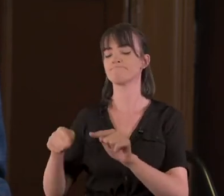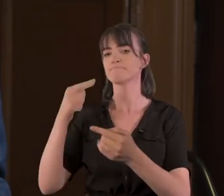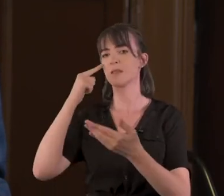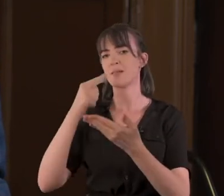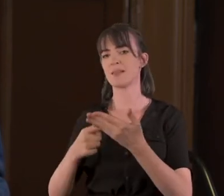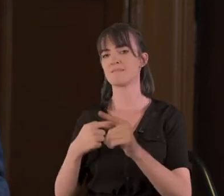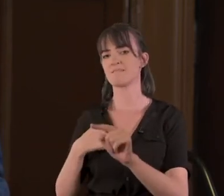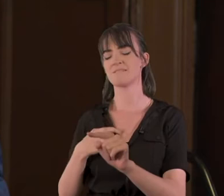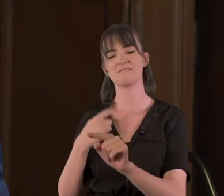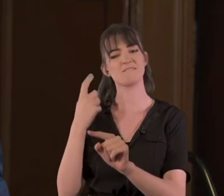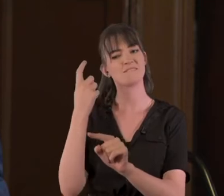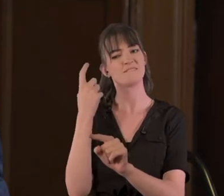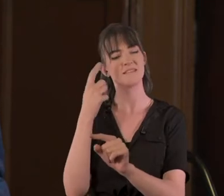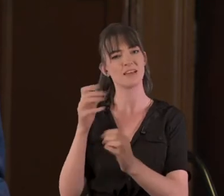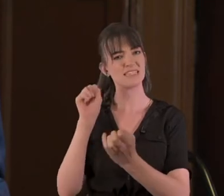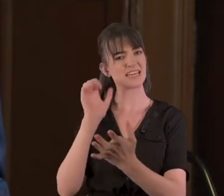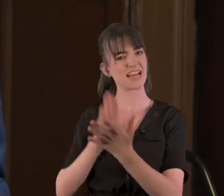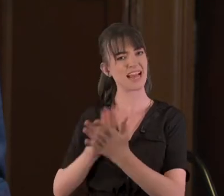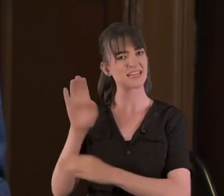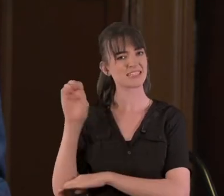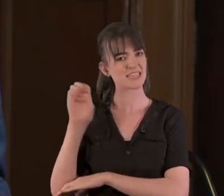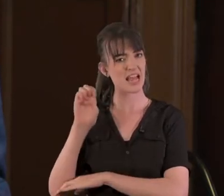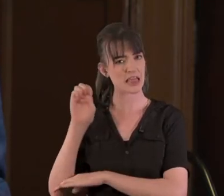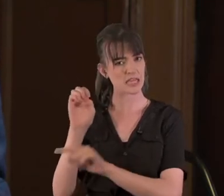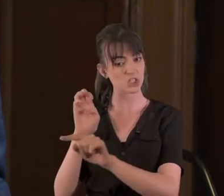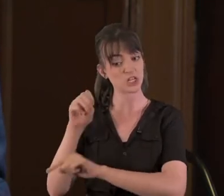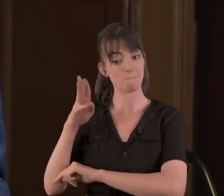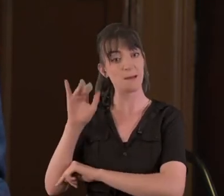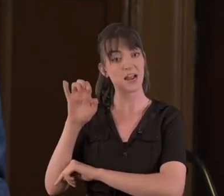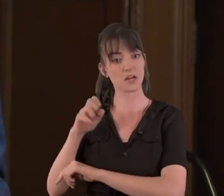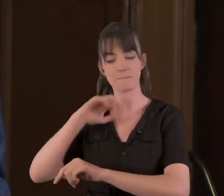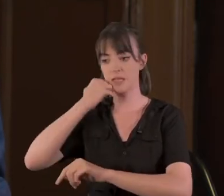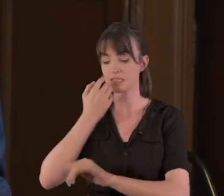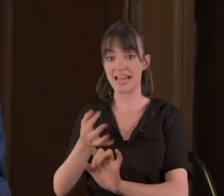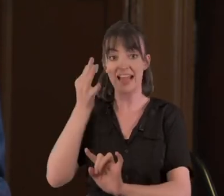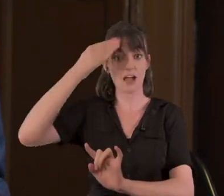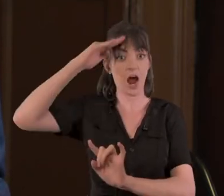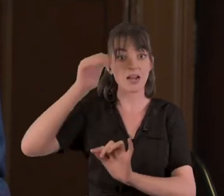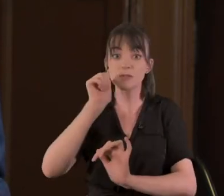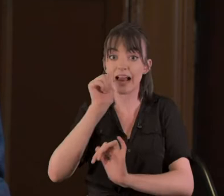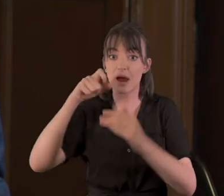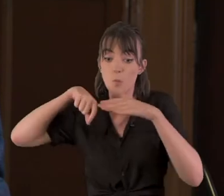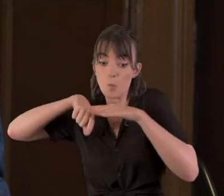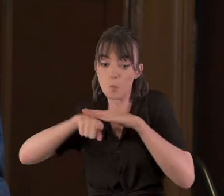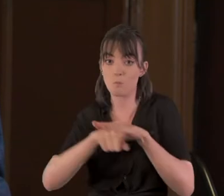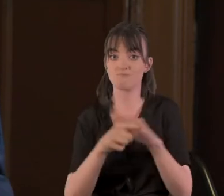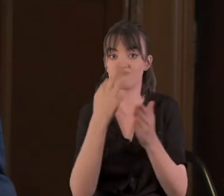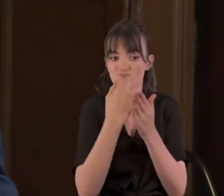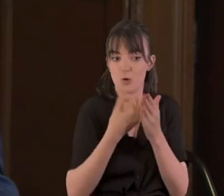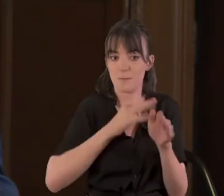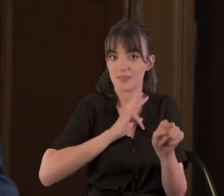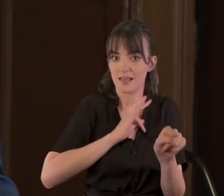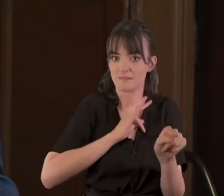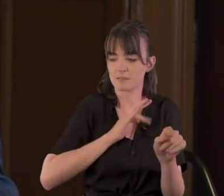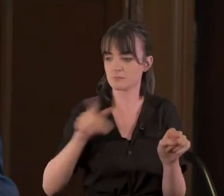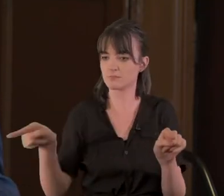mark against the British Empire. Because if Ireland was going to be allowed to slip away, where did you draw a